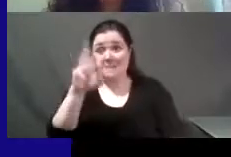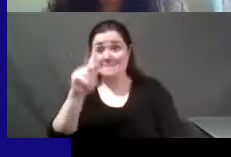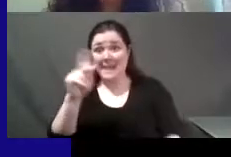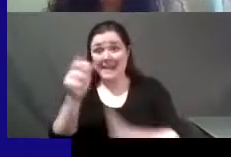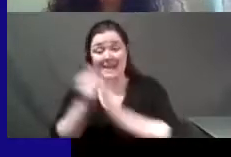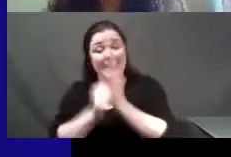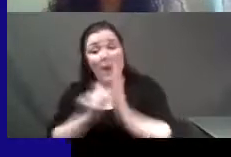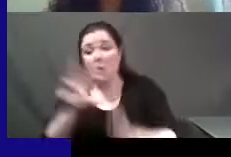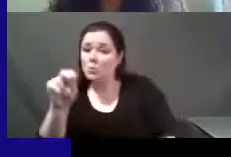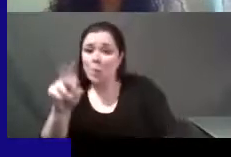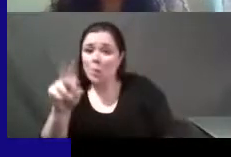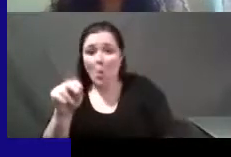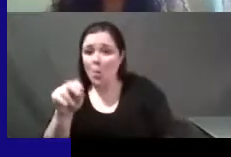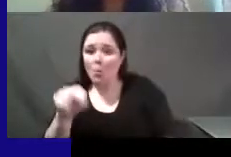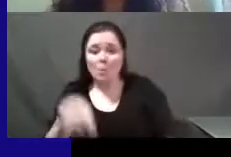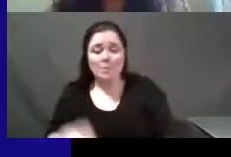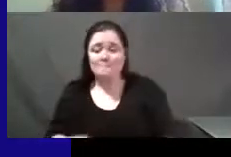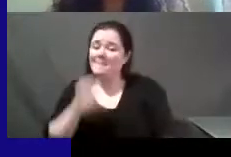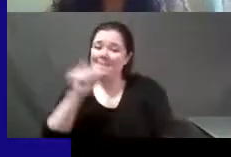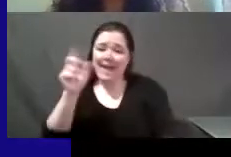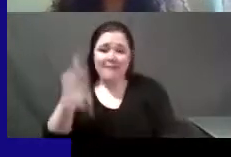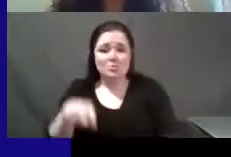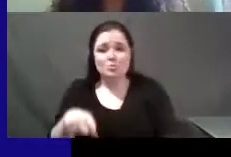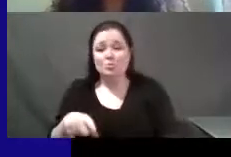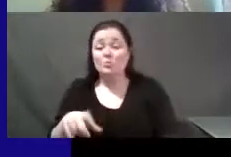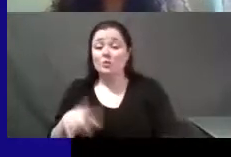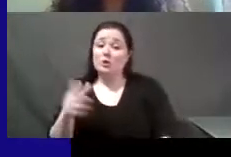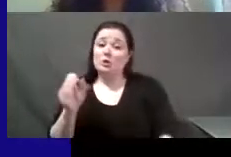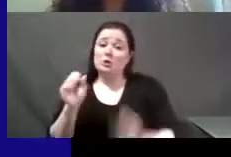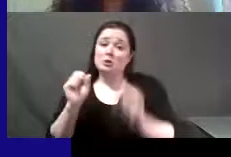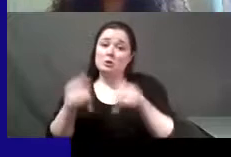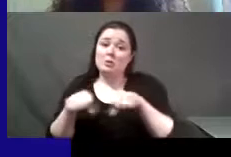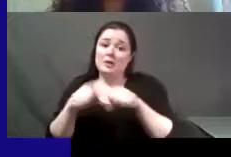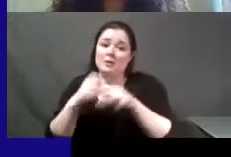to make a bank account to do this. There's actually a way where